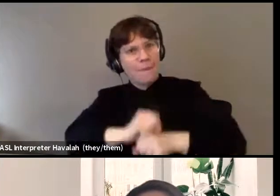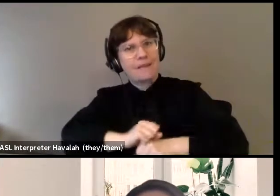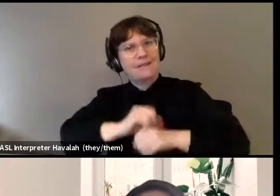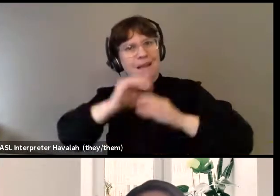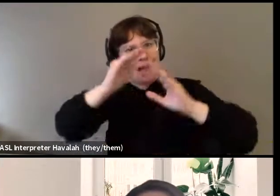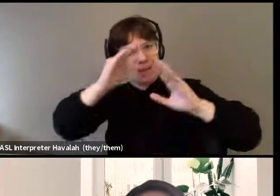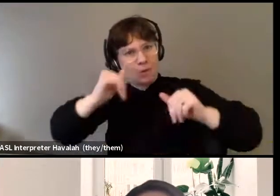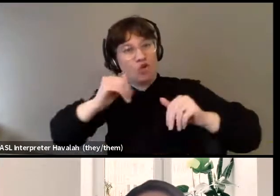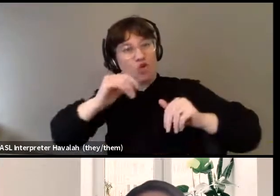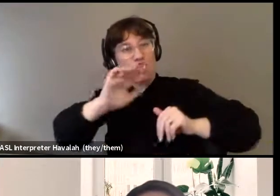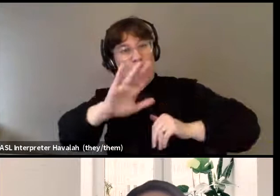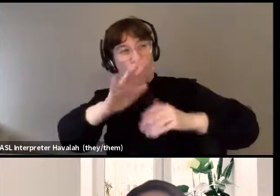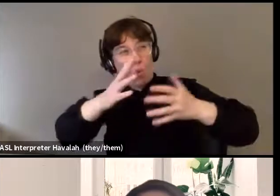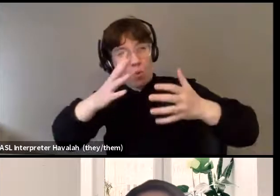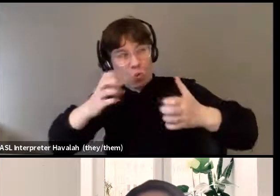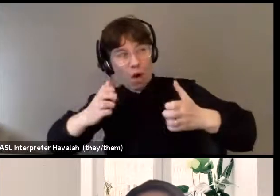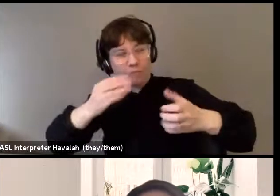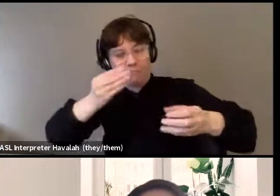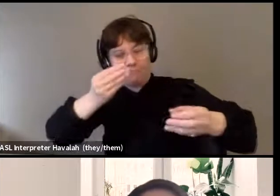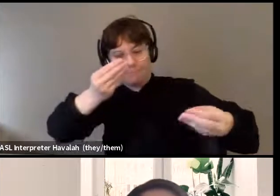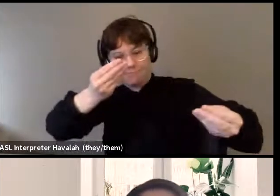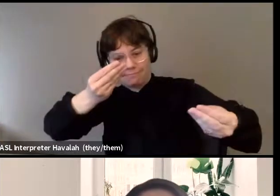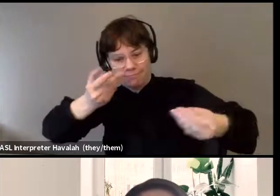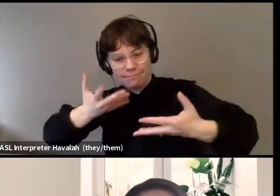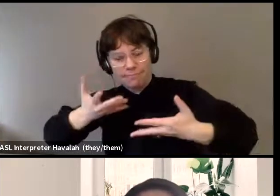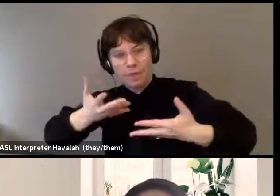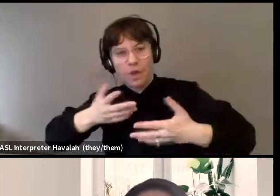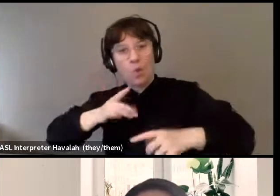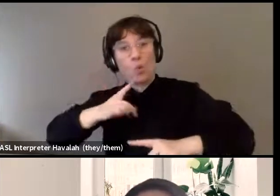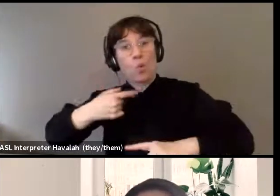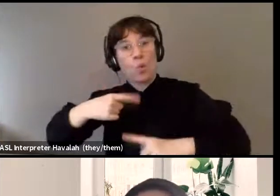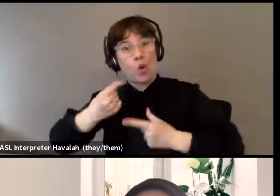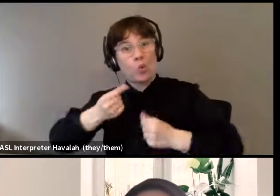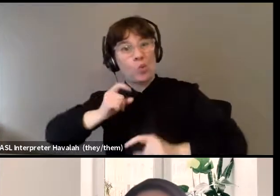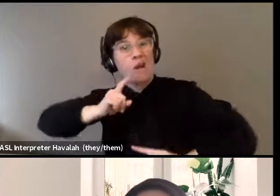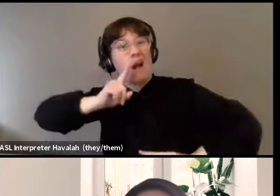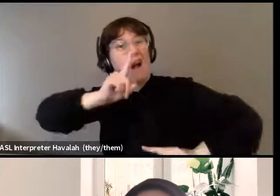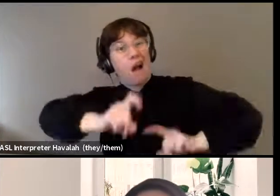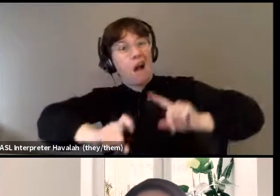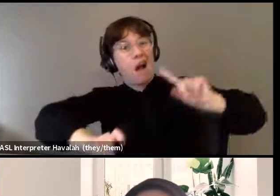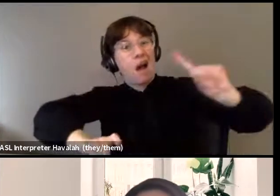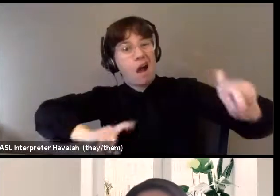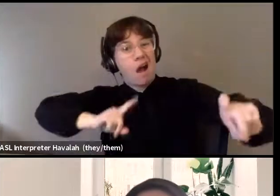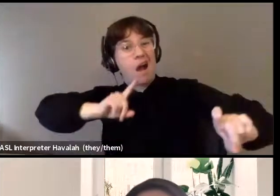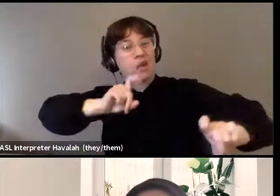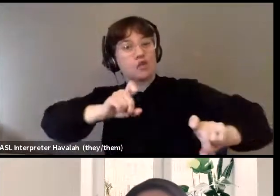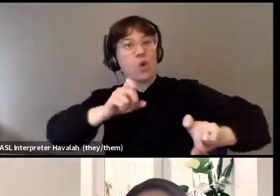and wants, we just simply ask or don't ask, and they